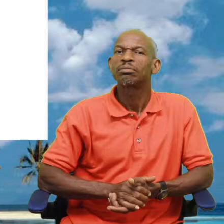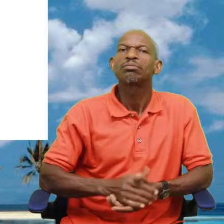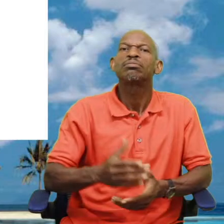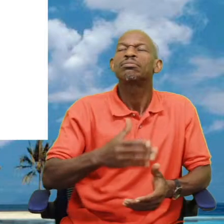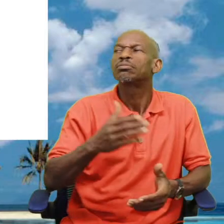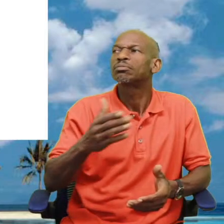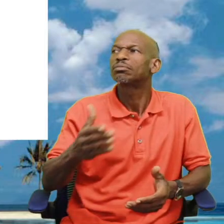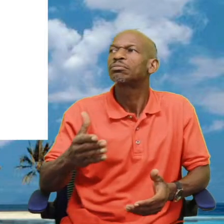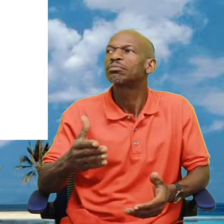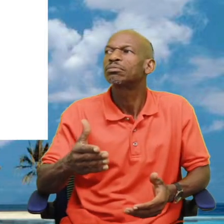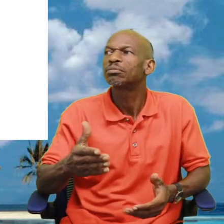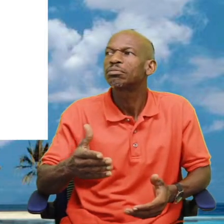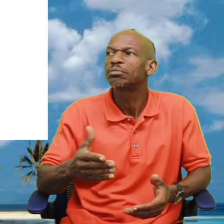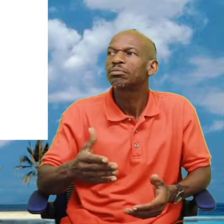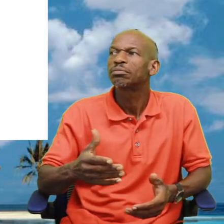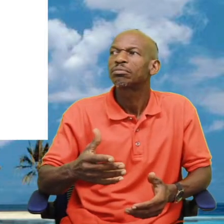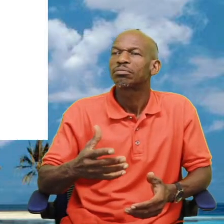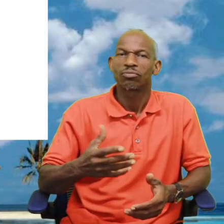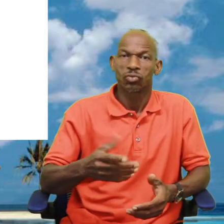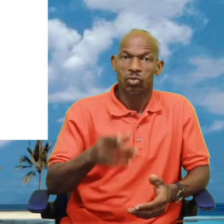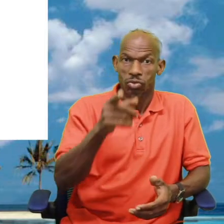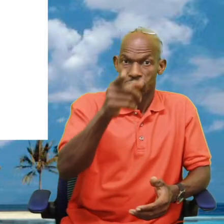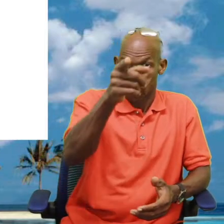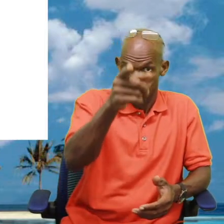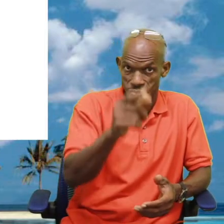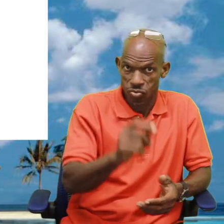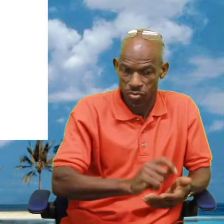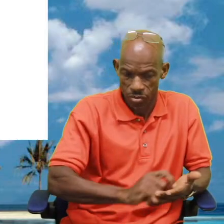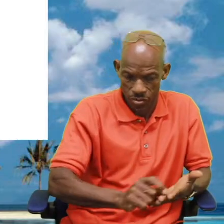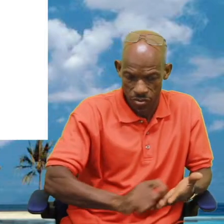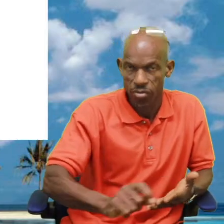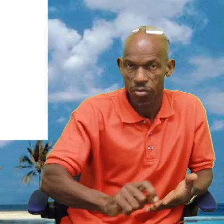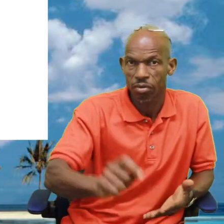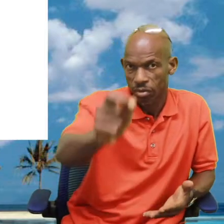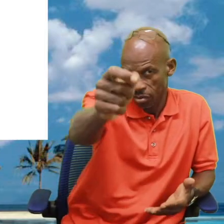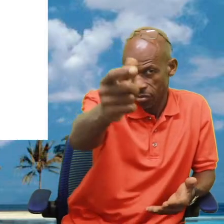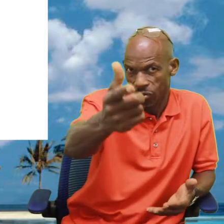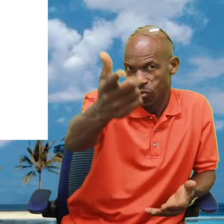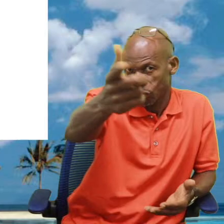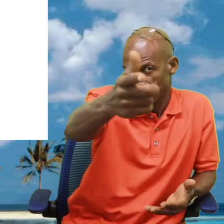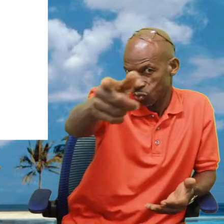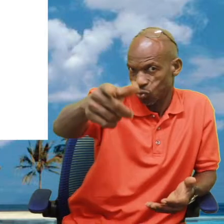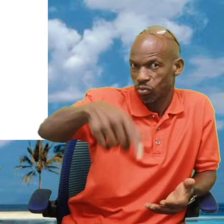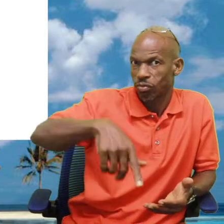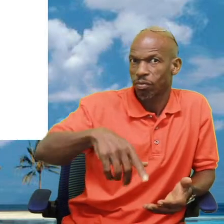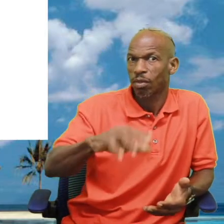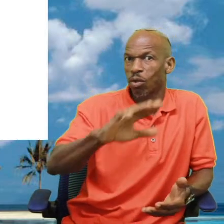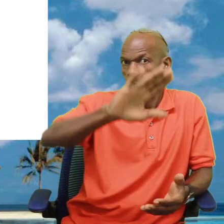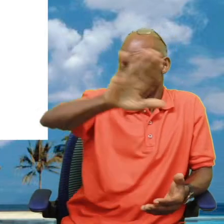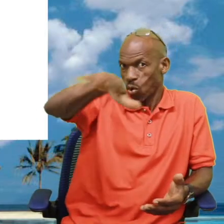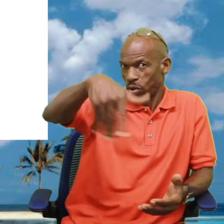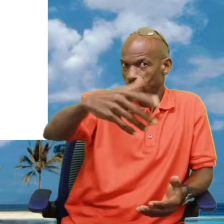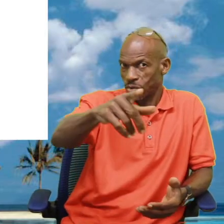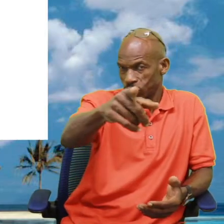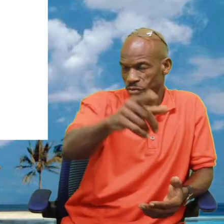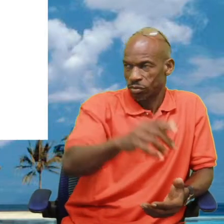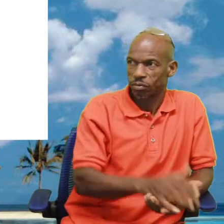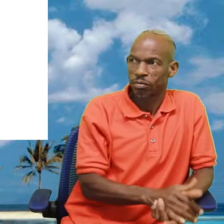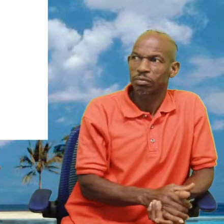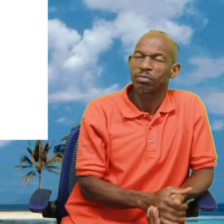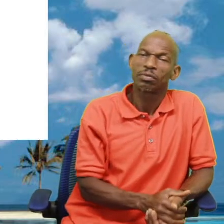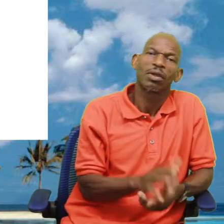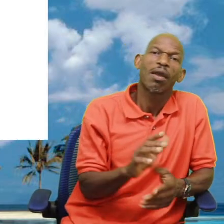And I want you to finish it for me. I'm not telling you what to do. Every one of them beginning with the doctor because that is a